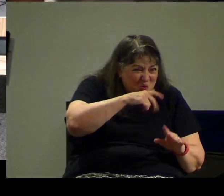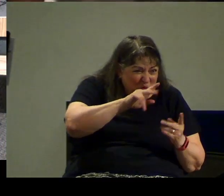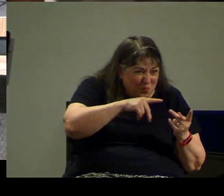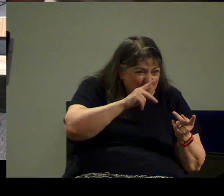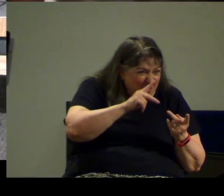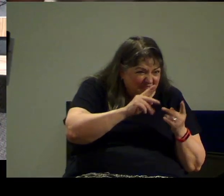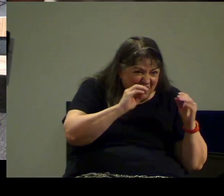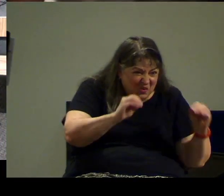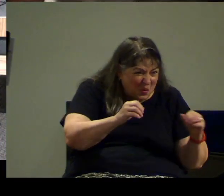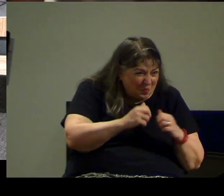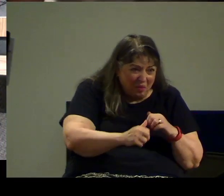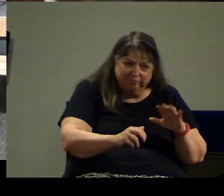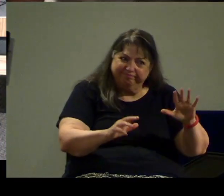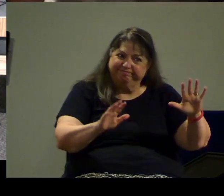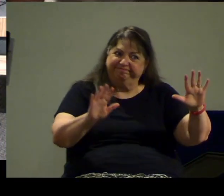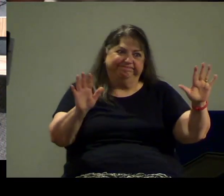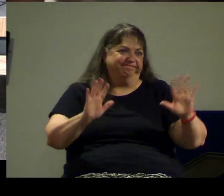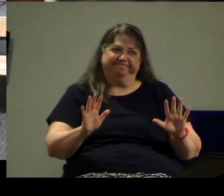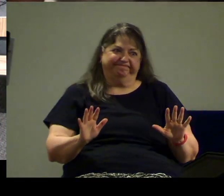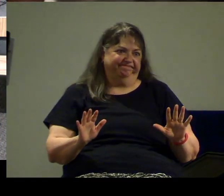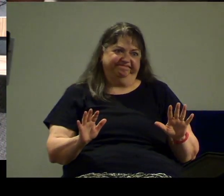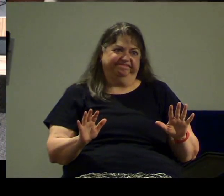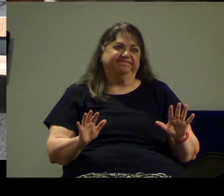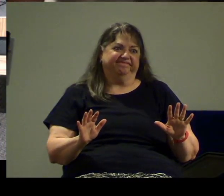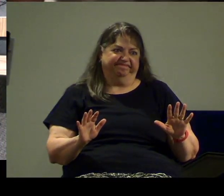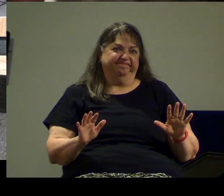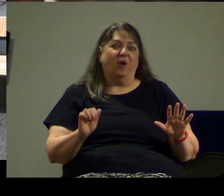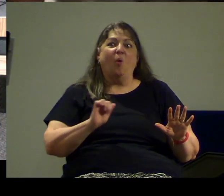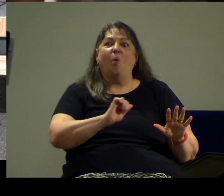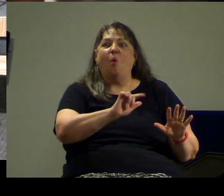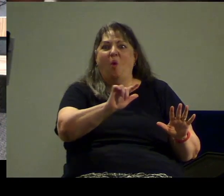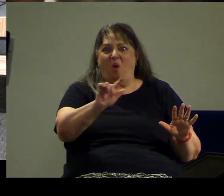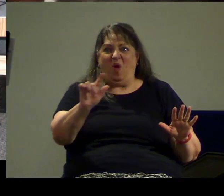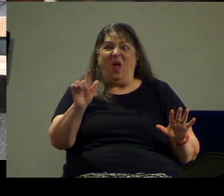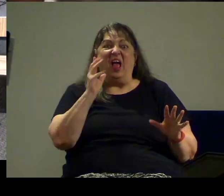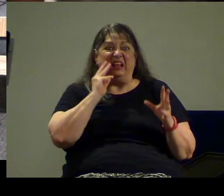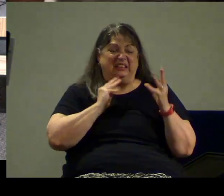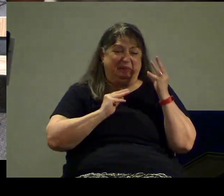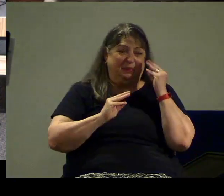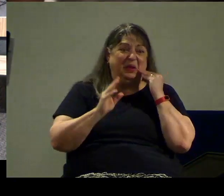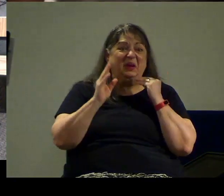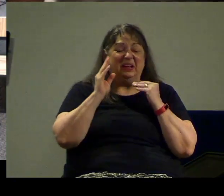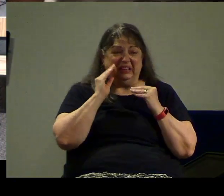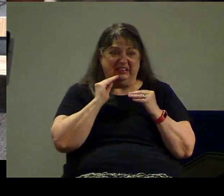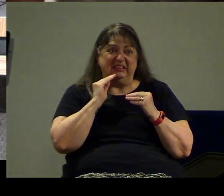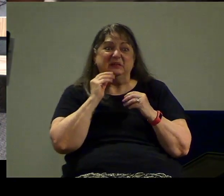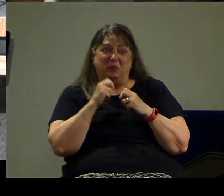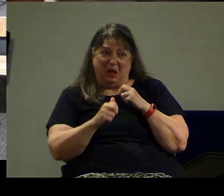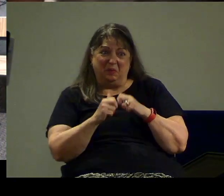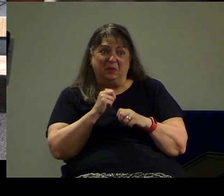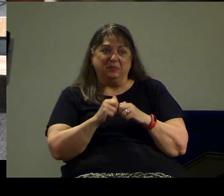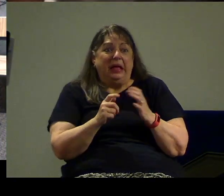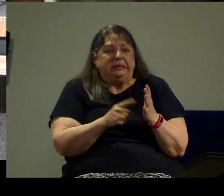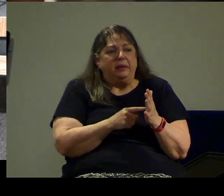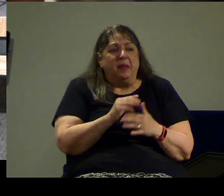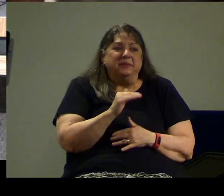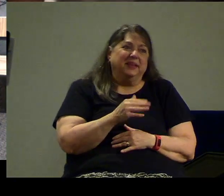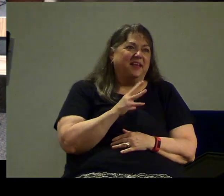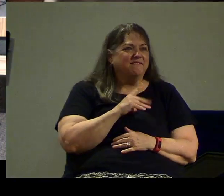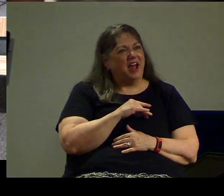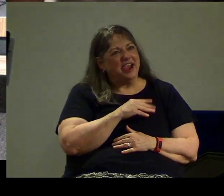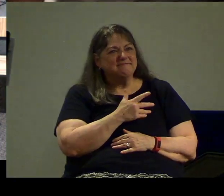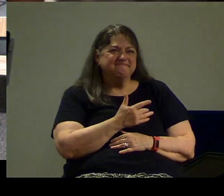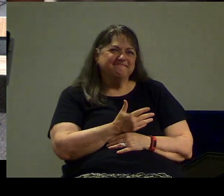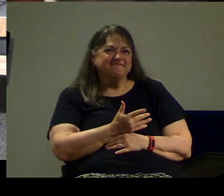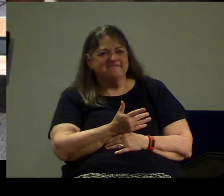and circumstances of life. Sometimes we go through a period when everything seems nice and good. Other times it's like every day, like,